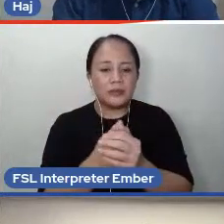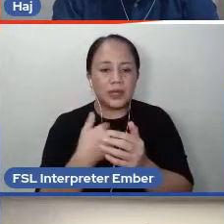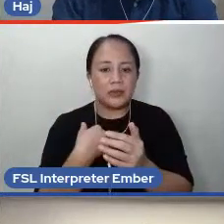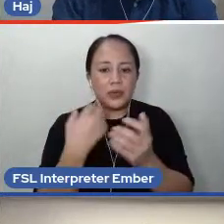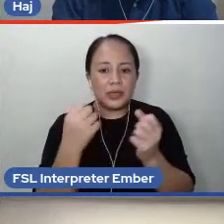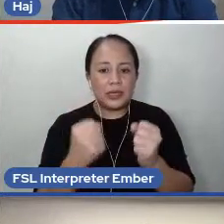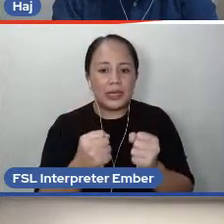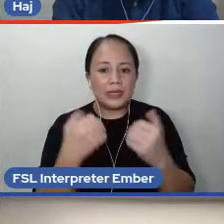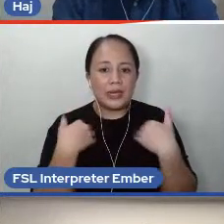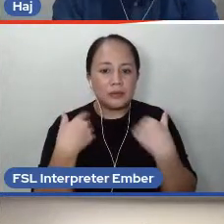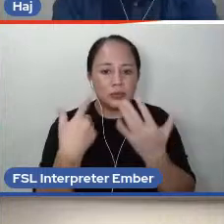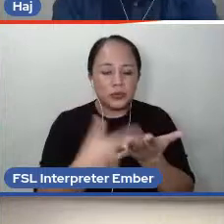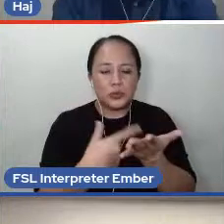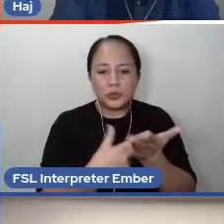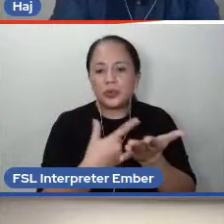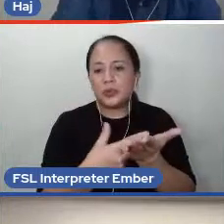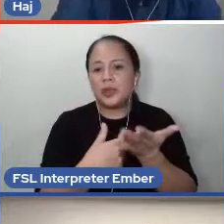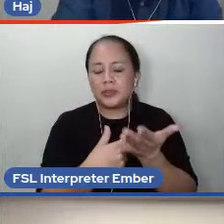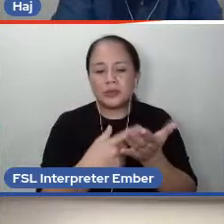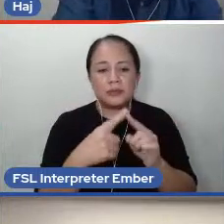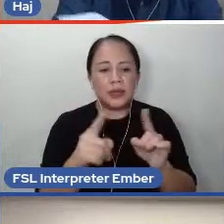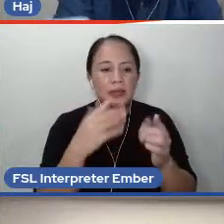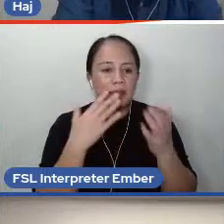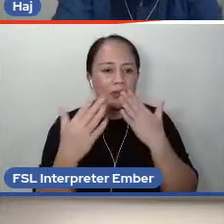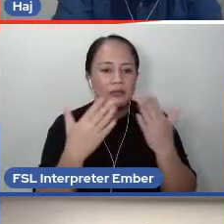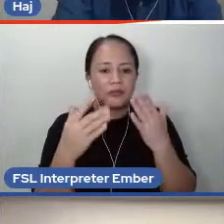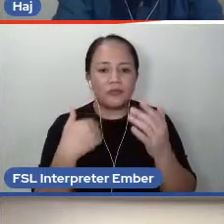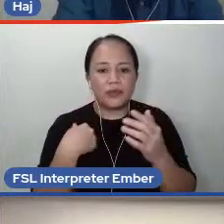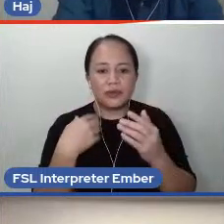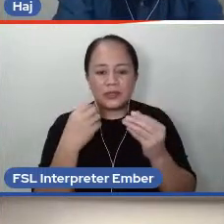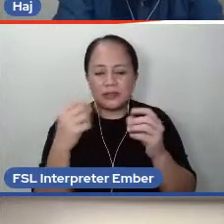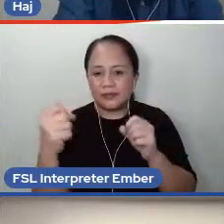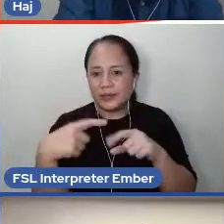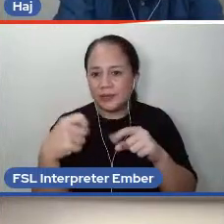have a discussion around that. But yeah, thank you very much for the feedback.